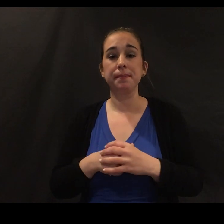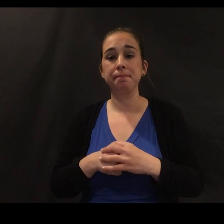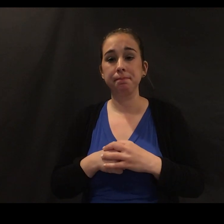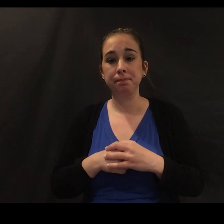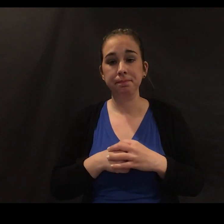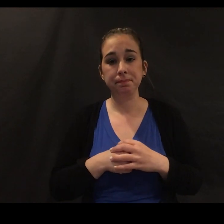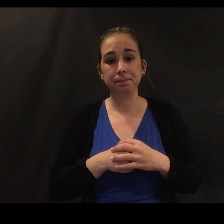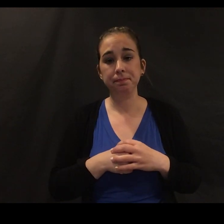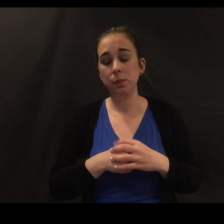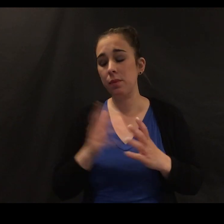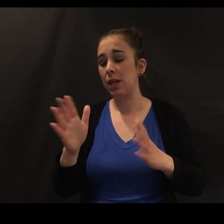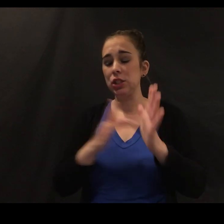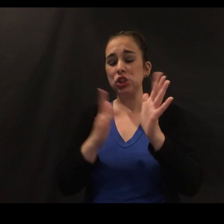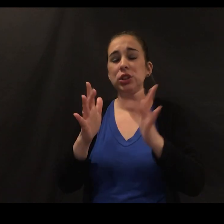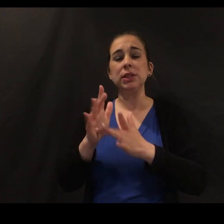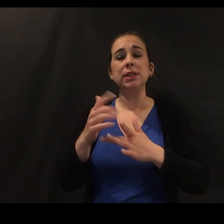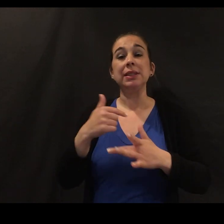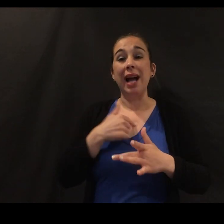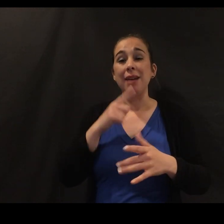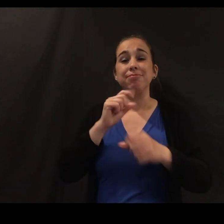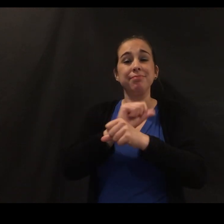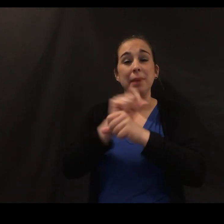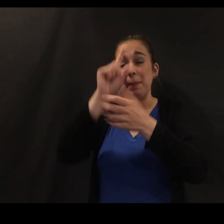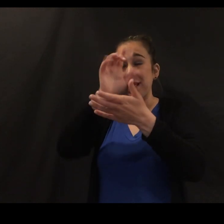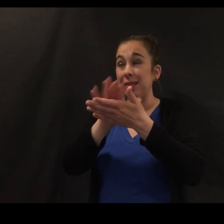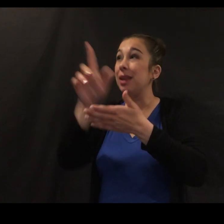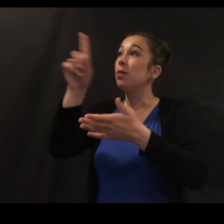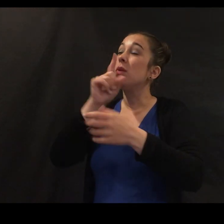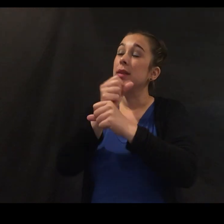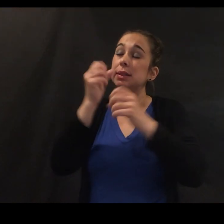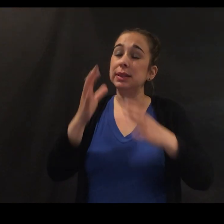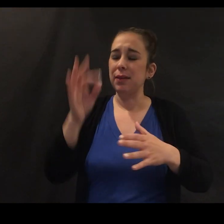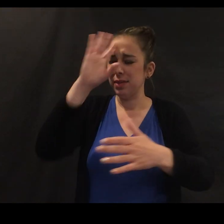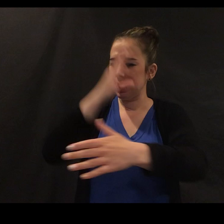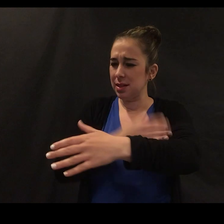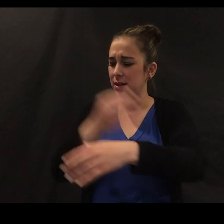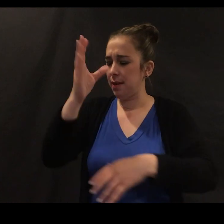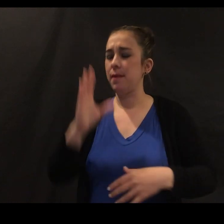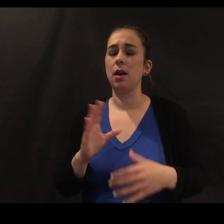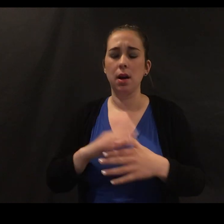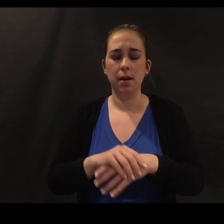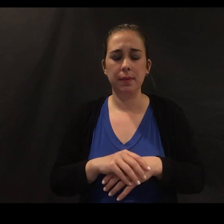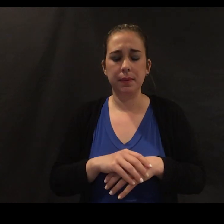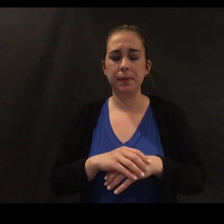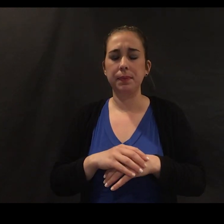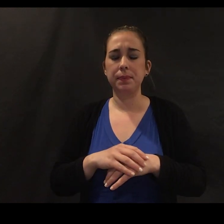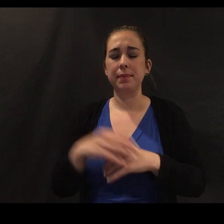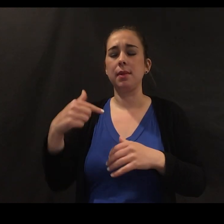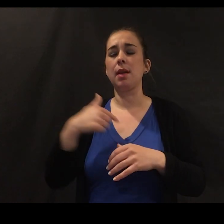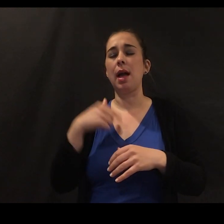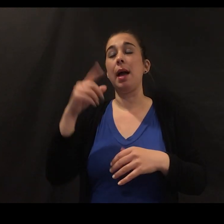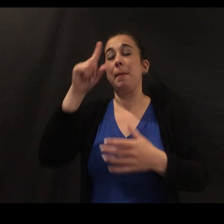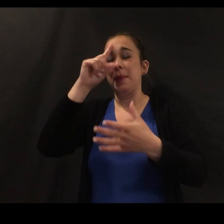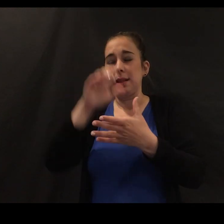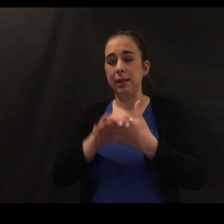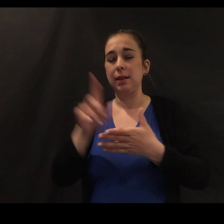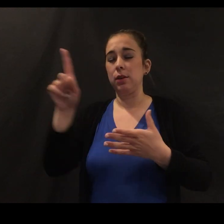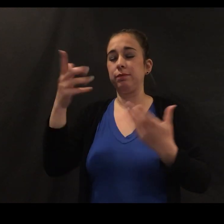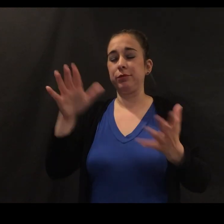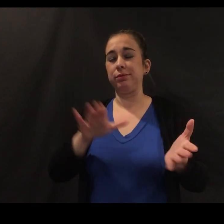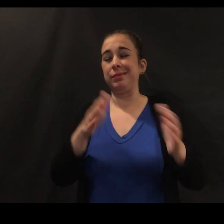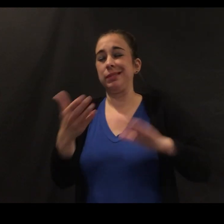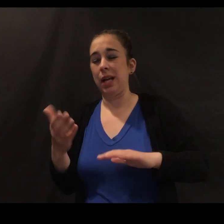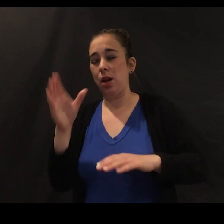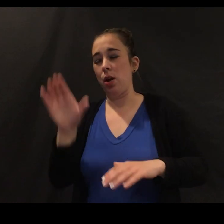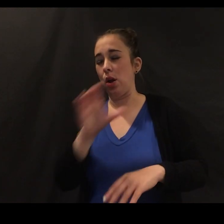Jesus, I do believe that You're the Savior, the Son of God. I do believe that You died on the cross for my